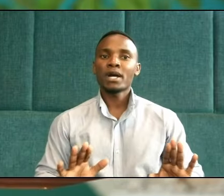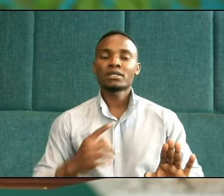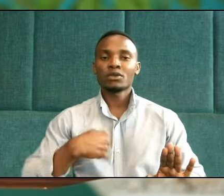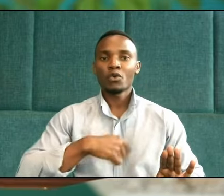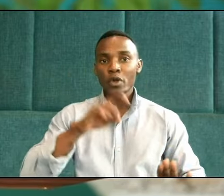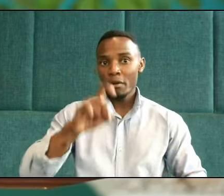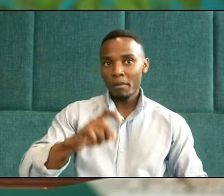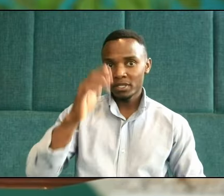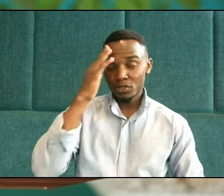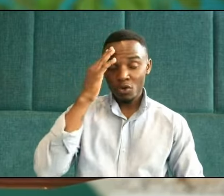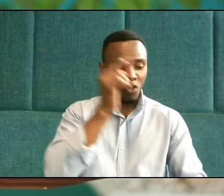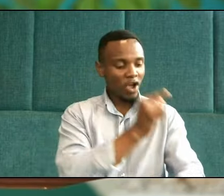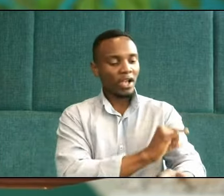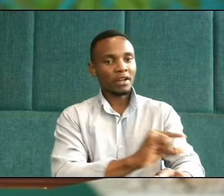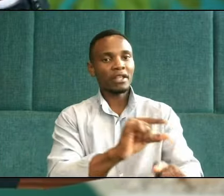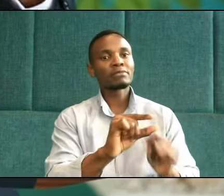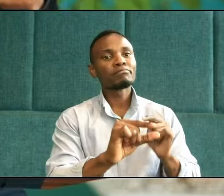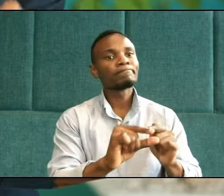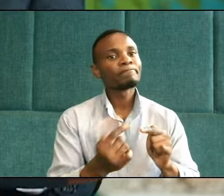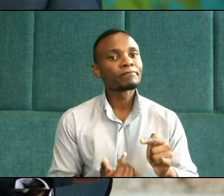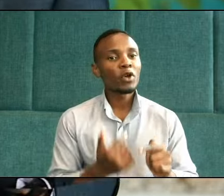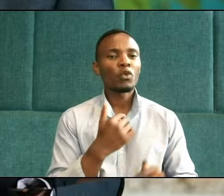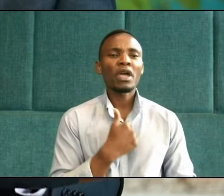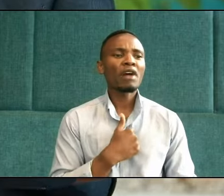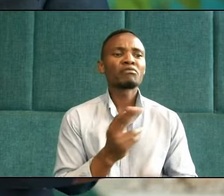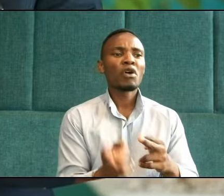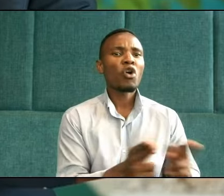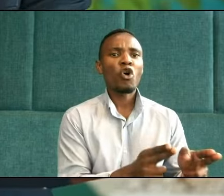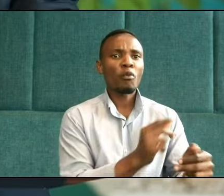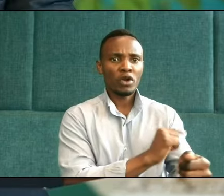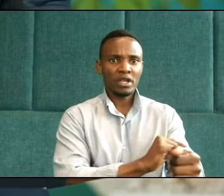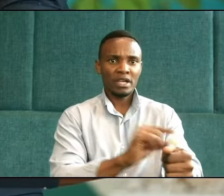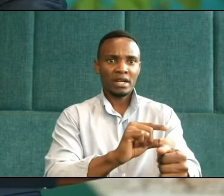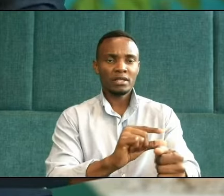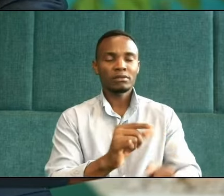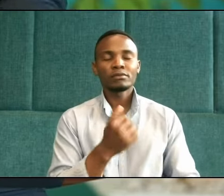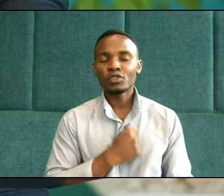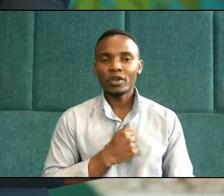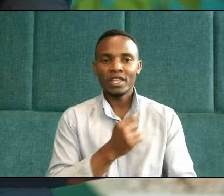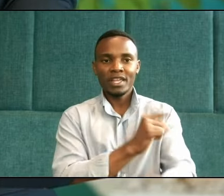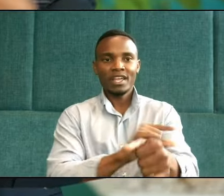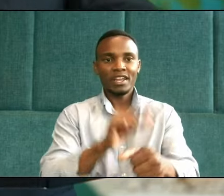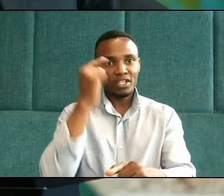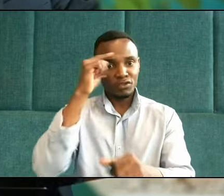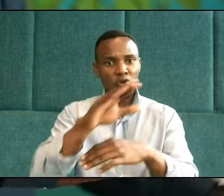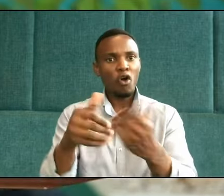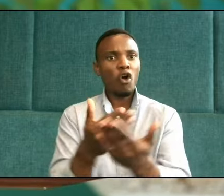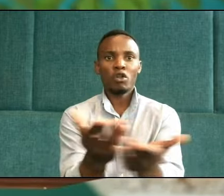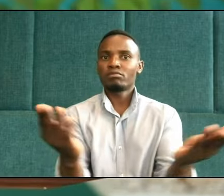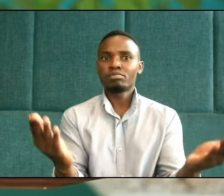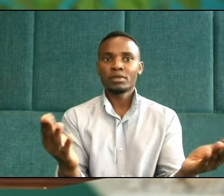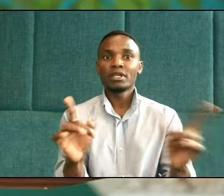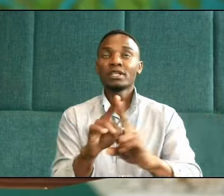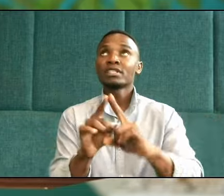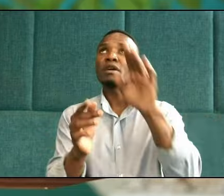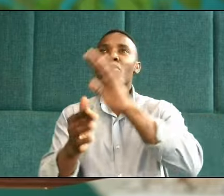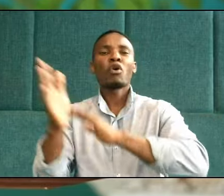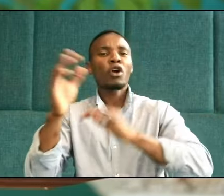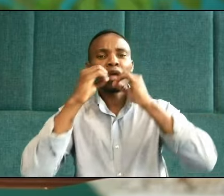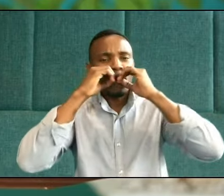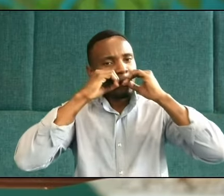when we talk of grace, there is a common grace. And in the common grace, God blesses everyone. This is